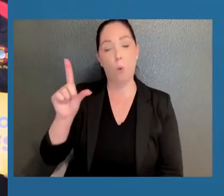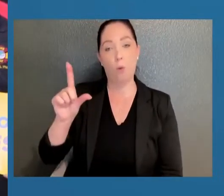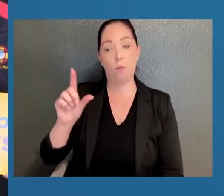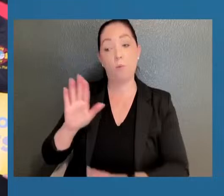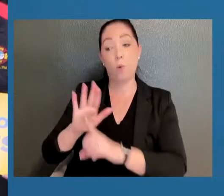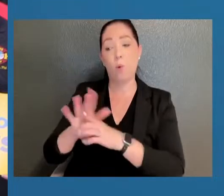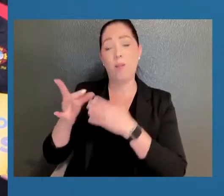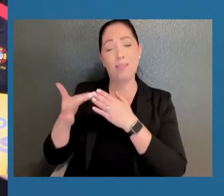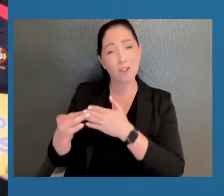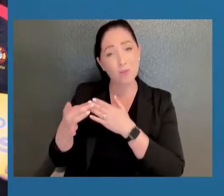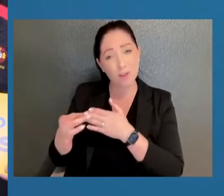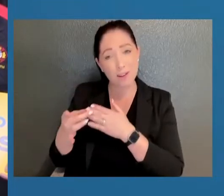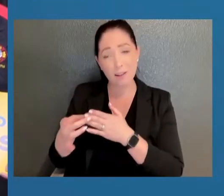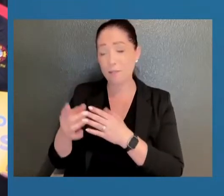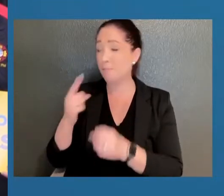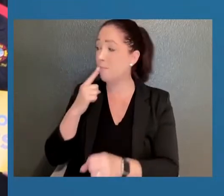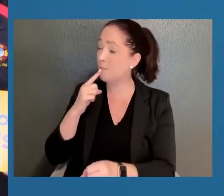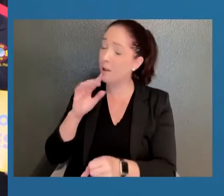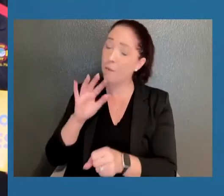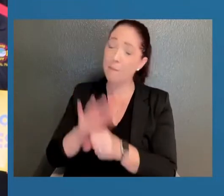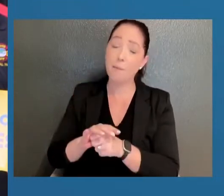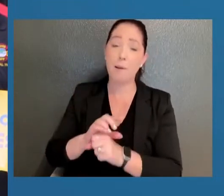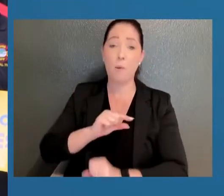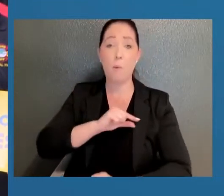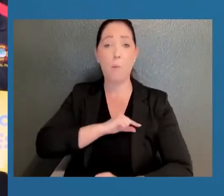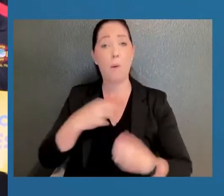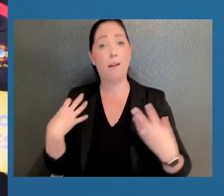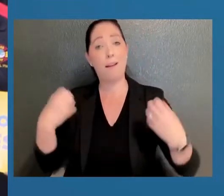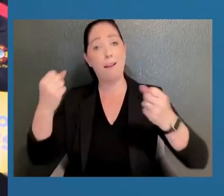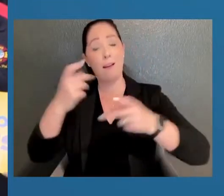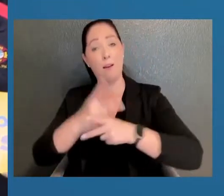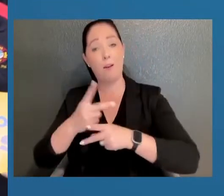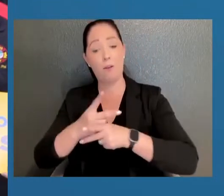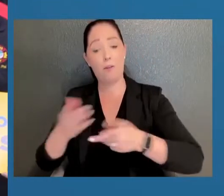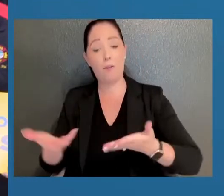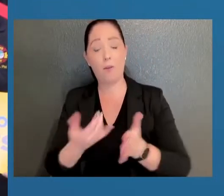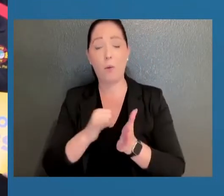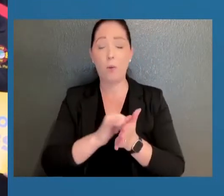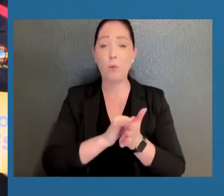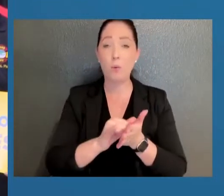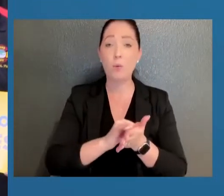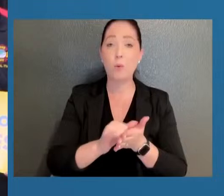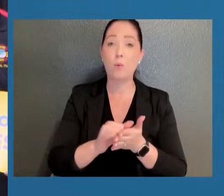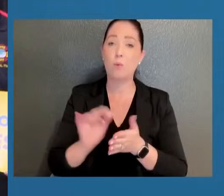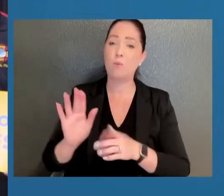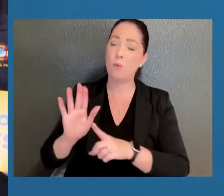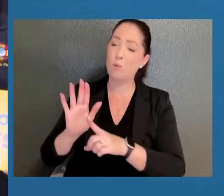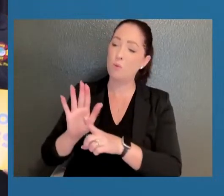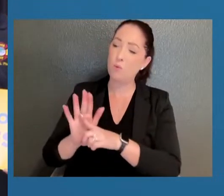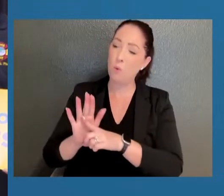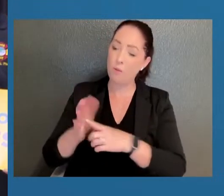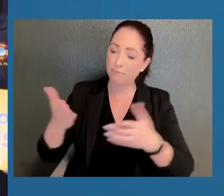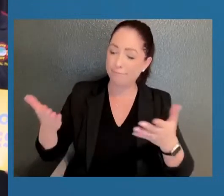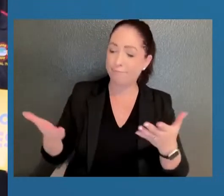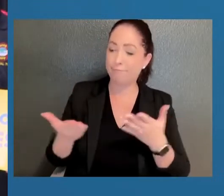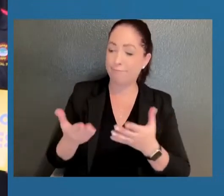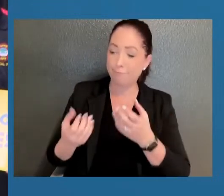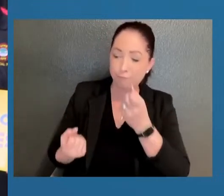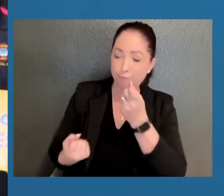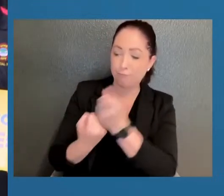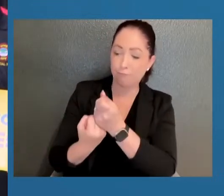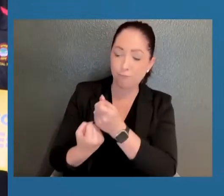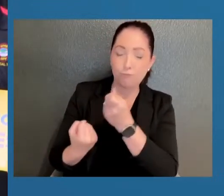commitment, quality healthcare across New York State, and your presence and continued support, and a